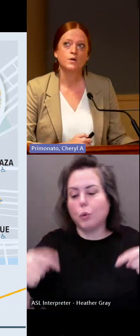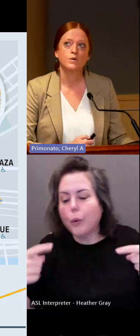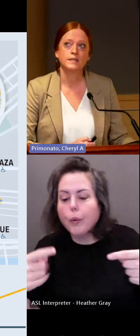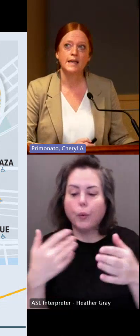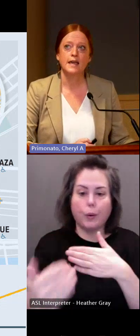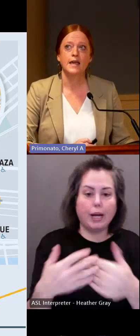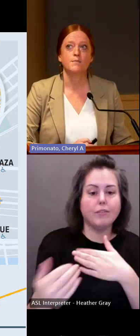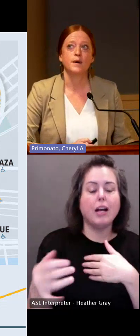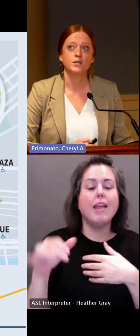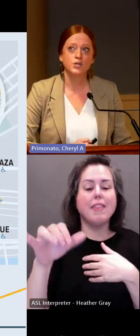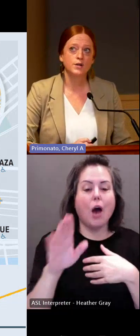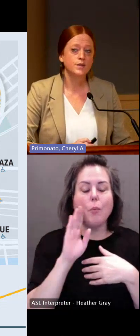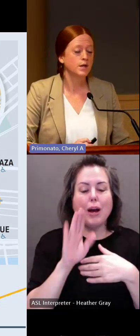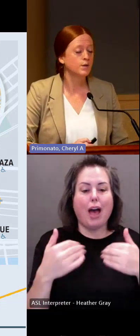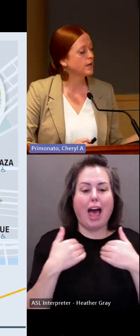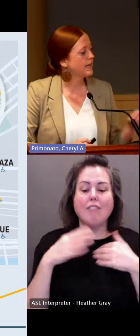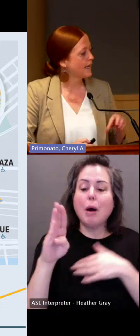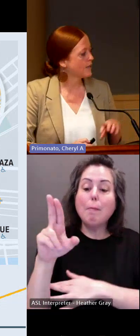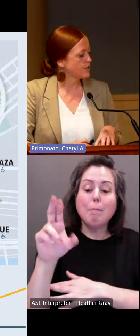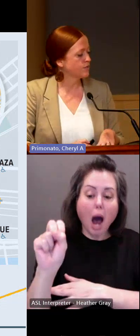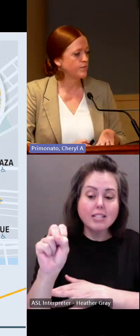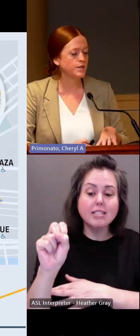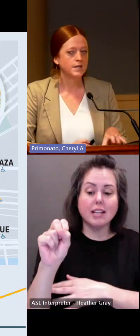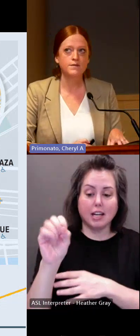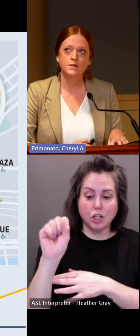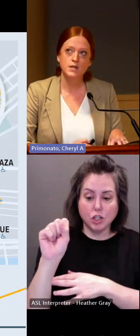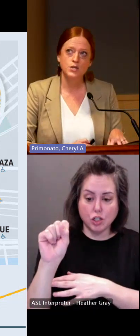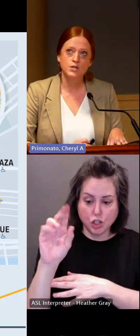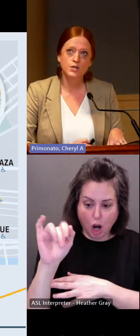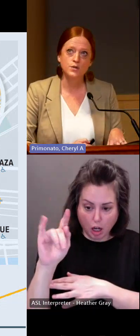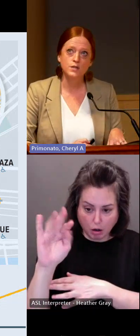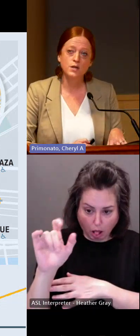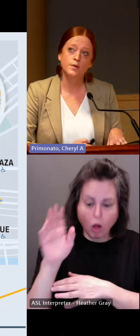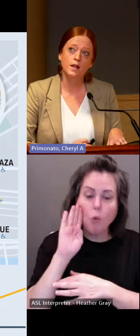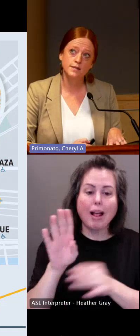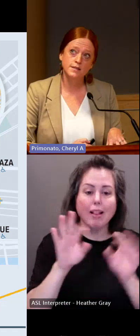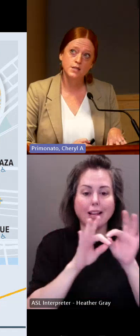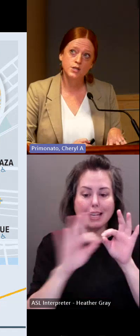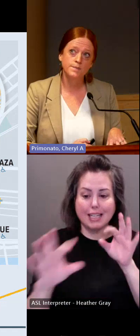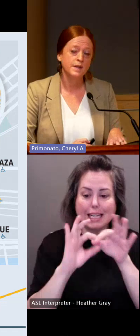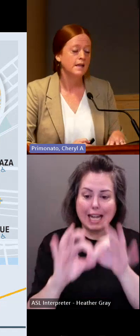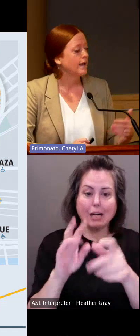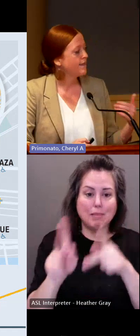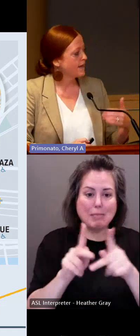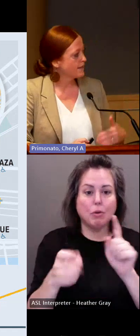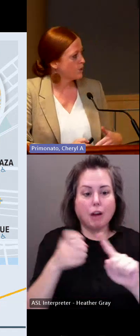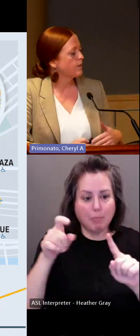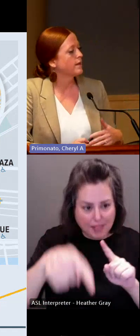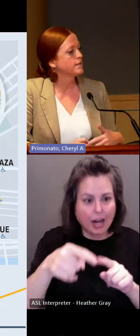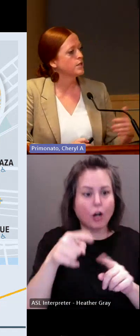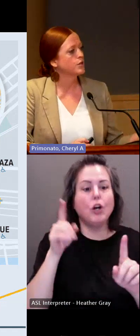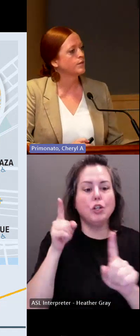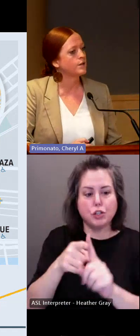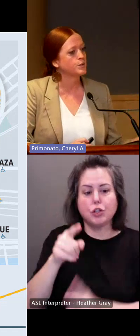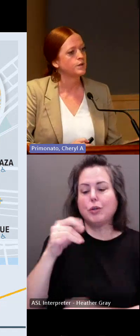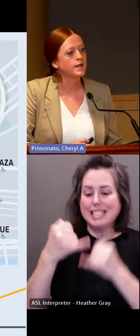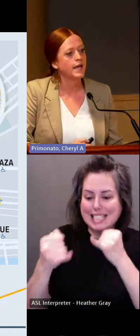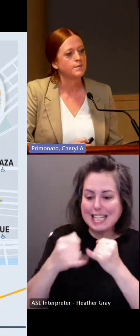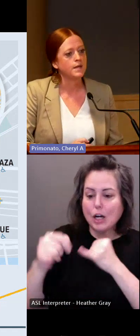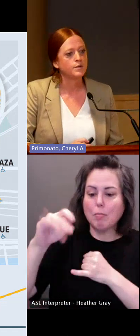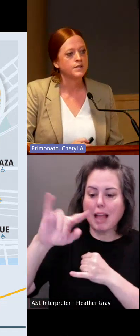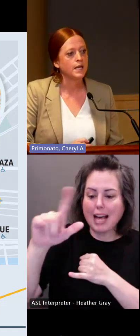North Shore, will take a bus shuttle that will connect riders from First Avenue Station to Steel Plaza Station. And then at Steel Plaza Station,